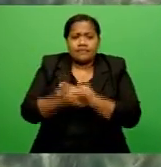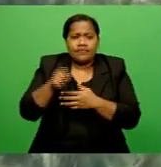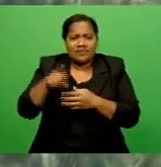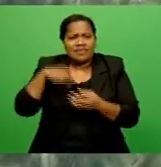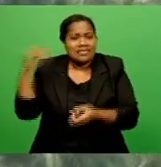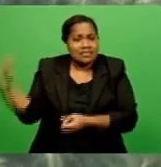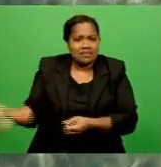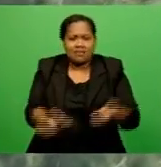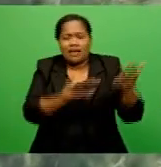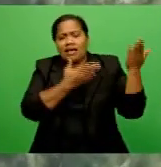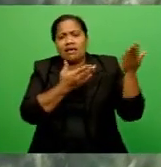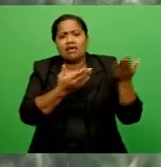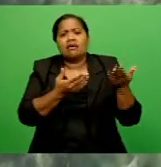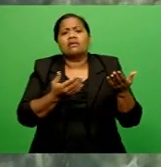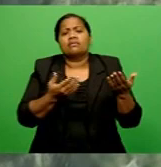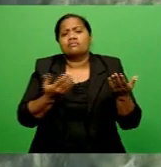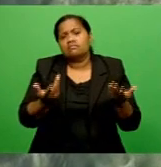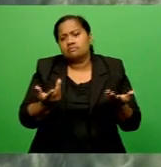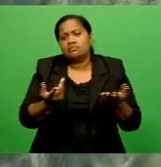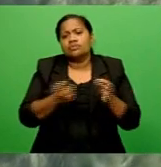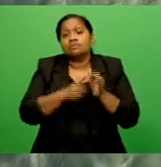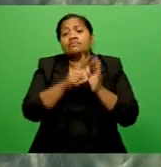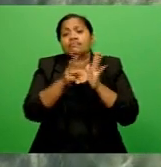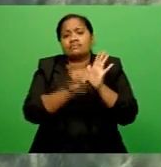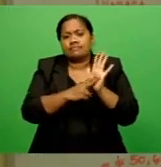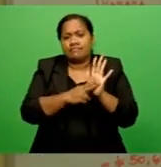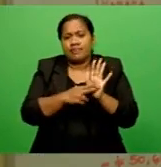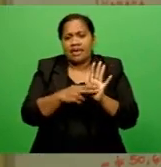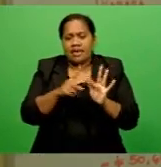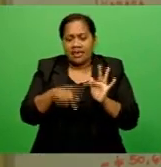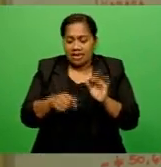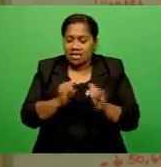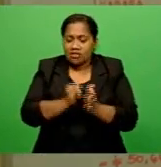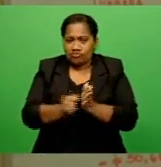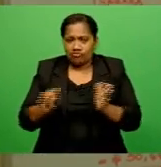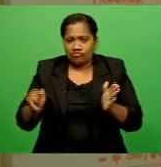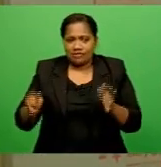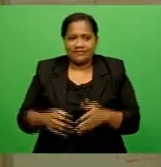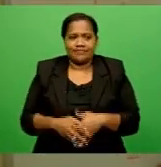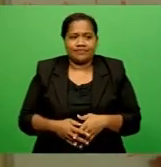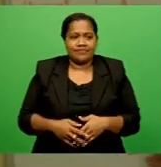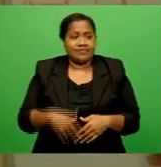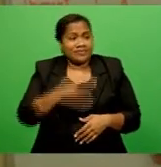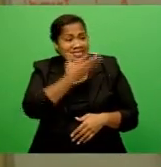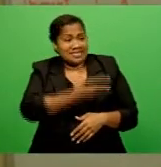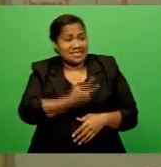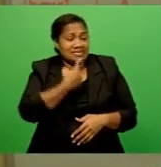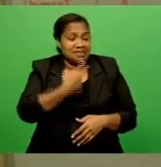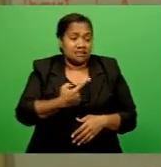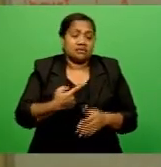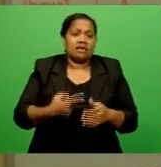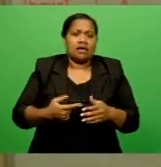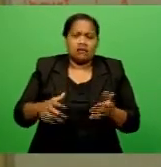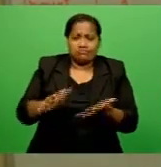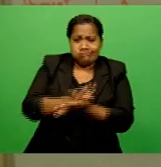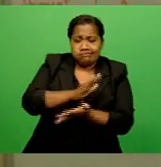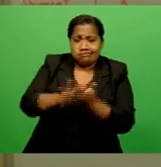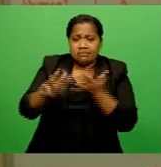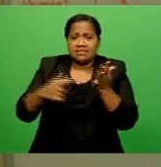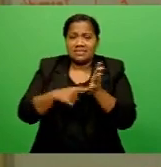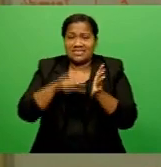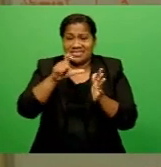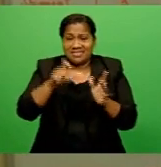supplies into the pine industry. Turanga says damage assessment following TCSA is